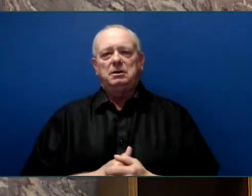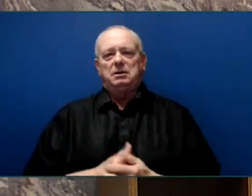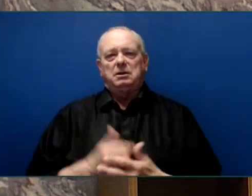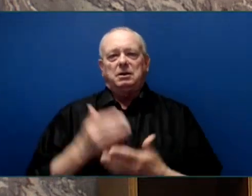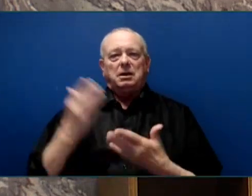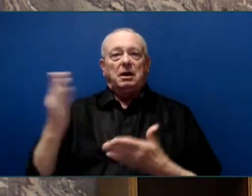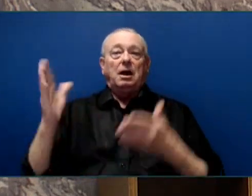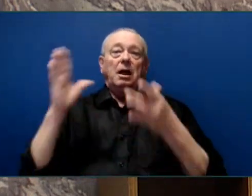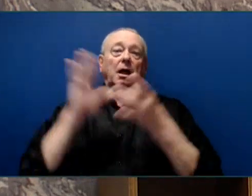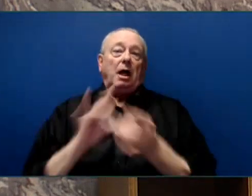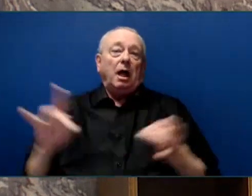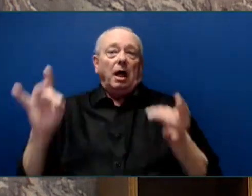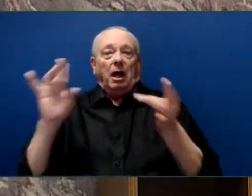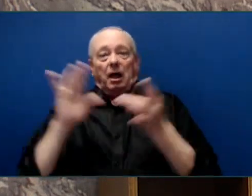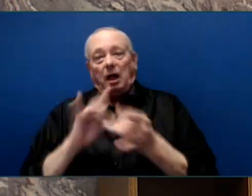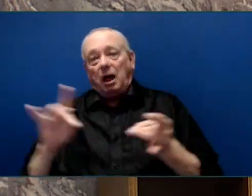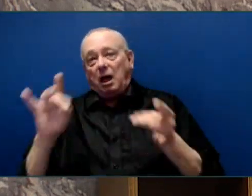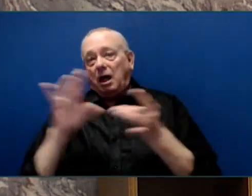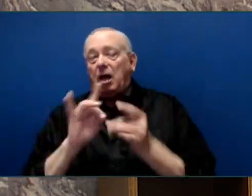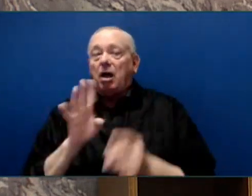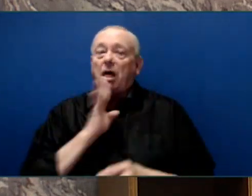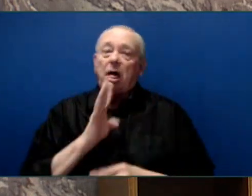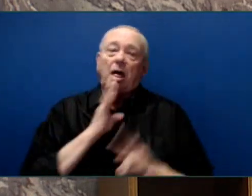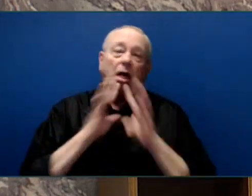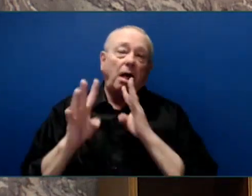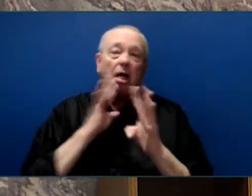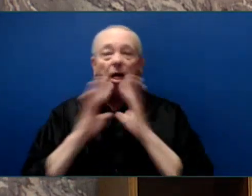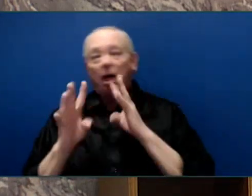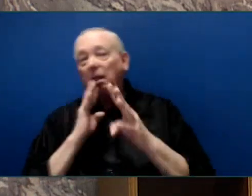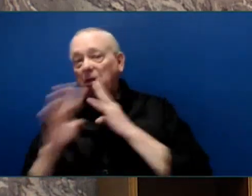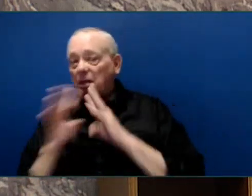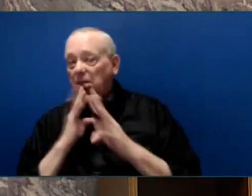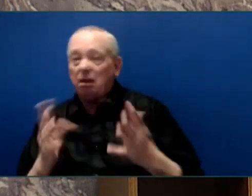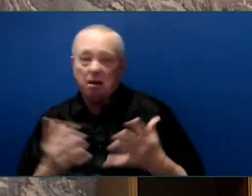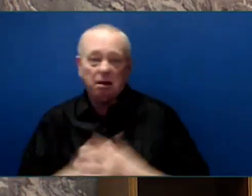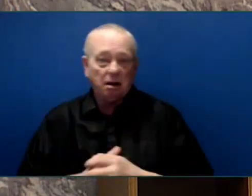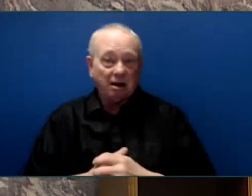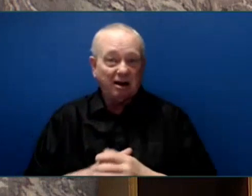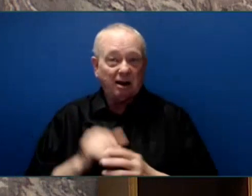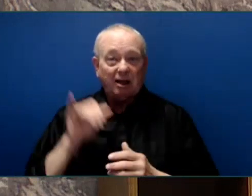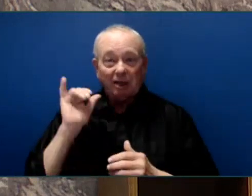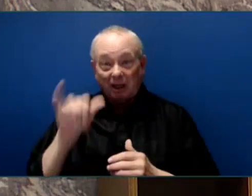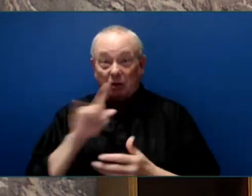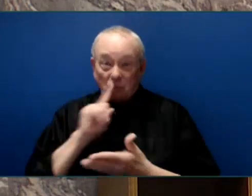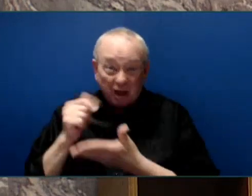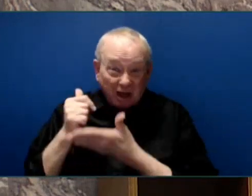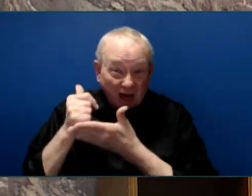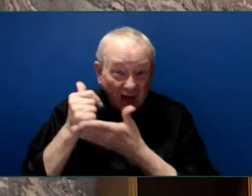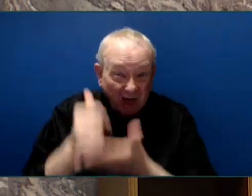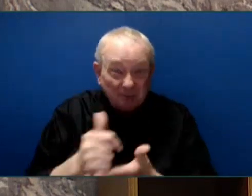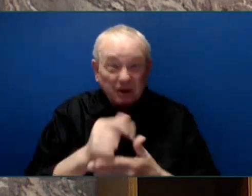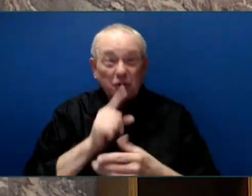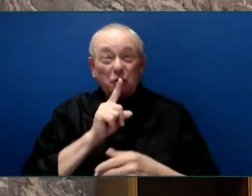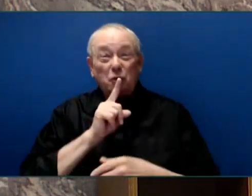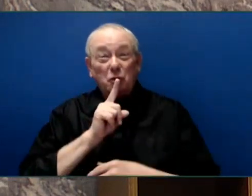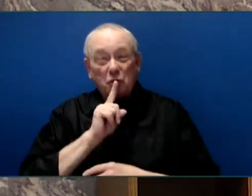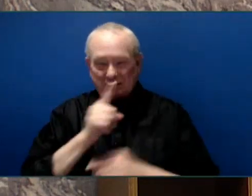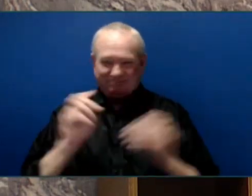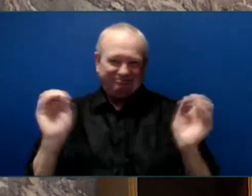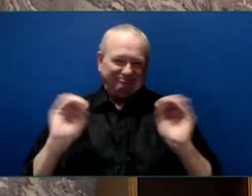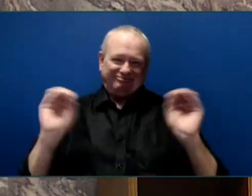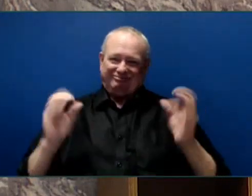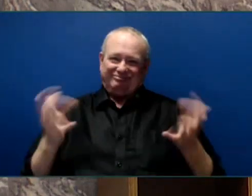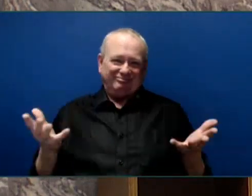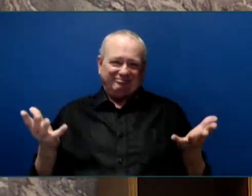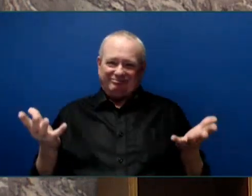like a thud with people, it would be what the minister just said. Exactly. These are people that there is no support. They